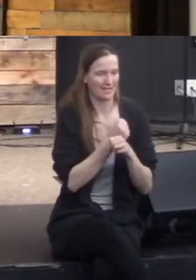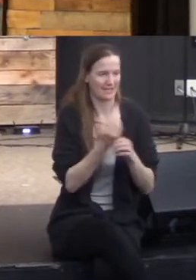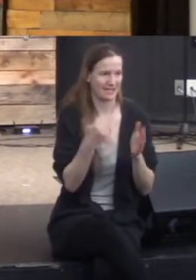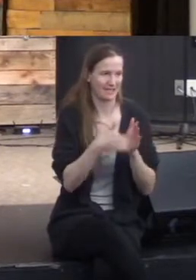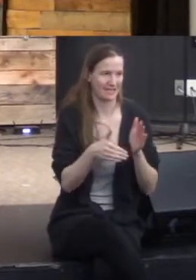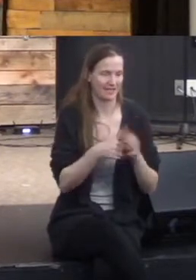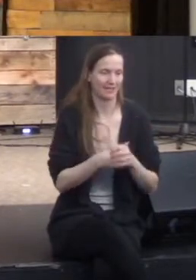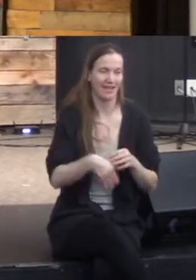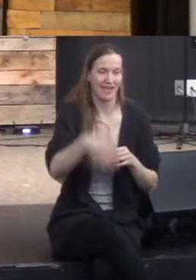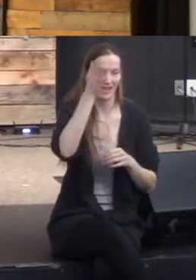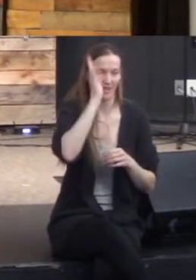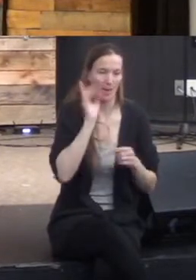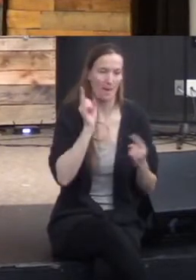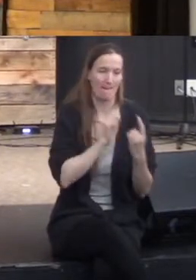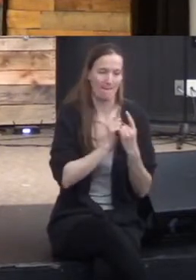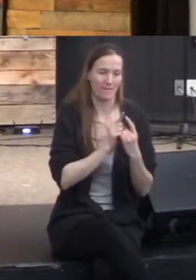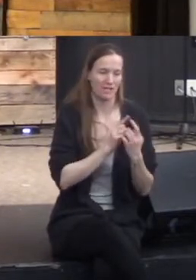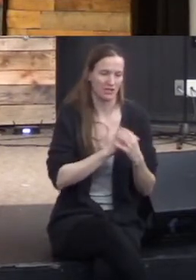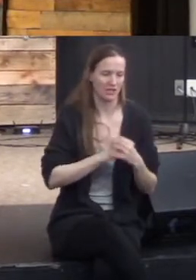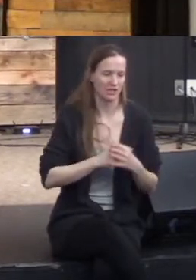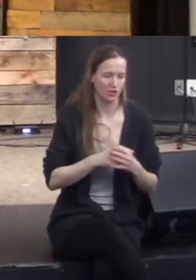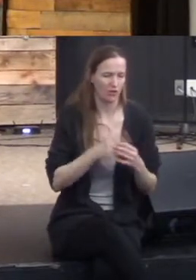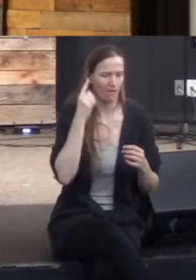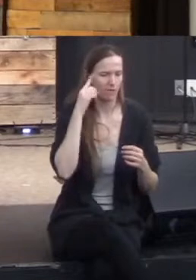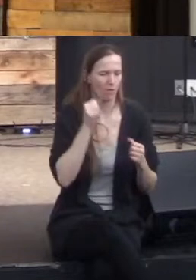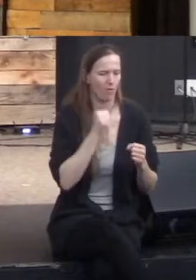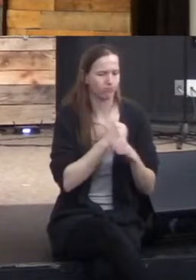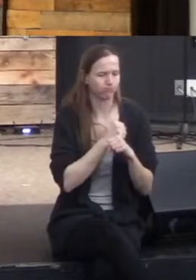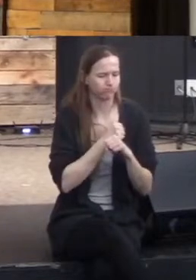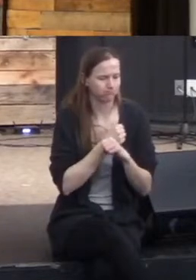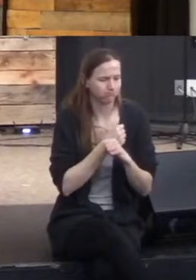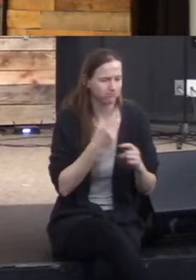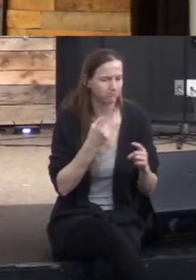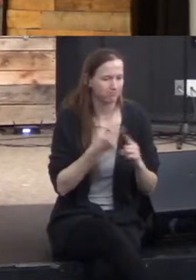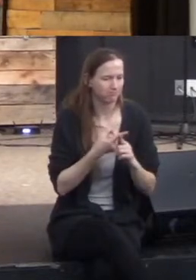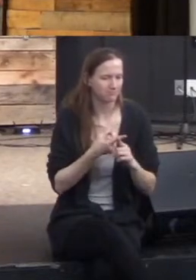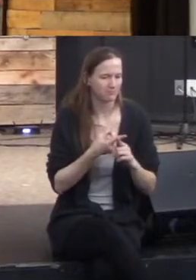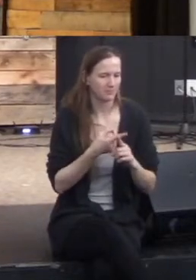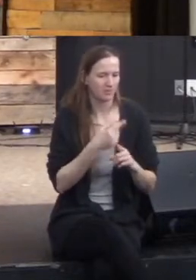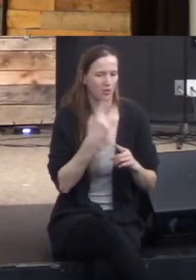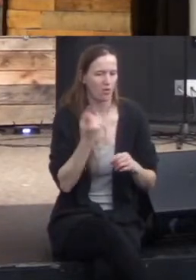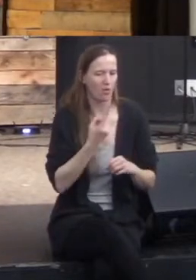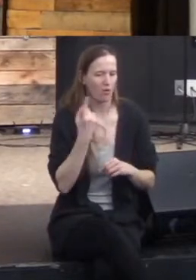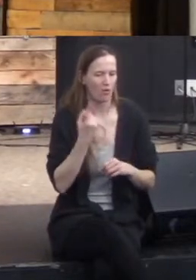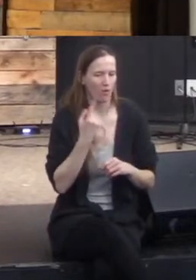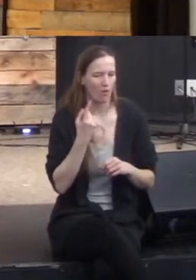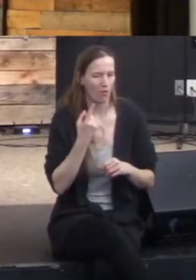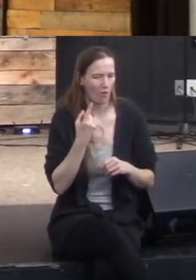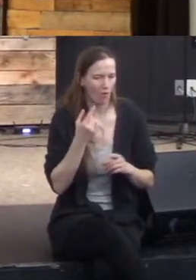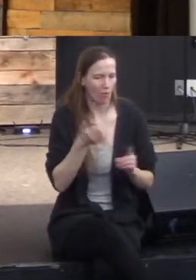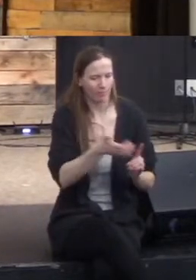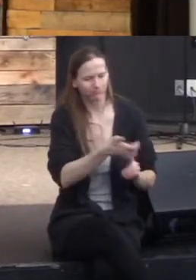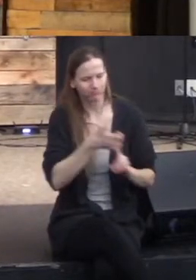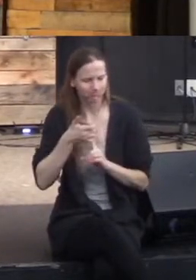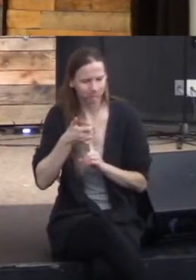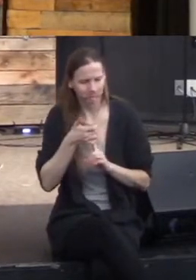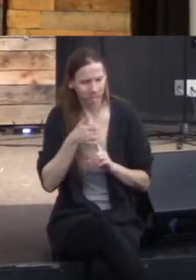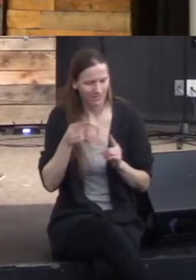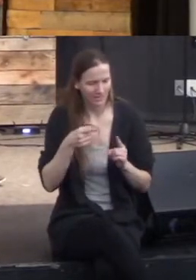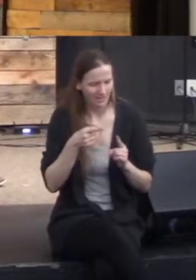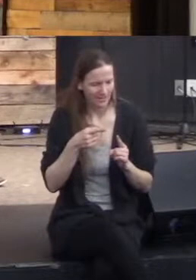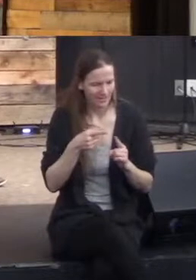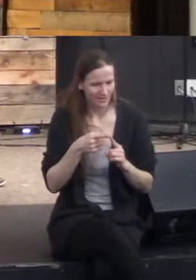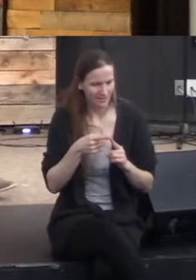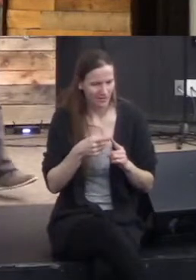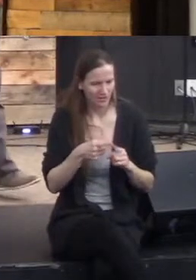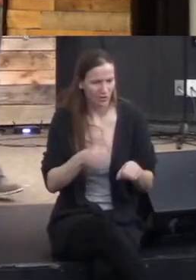God's going to meet you on the Fords. He's going to meet you there. He will take you there. He will always take you back there until it gets worked out with you